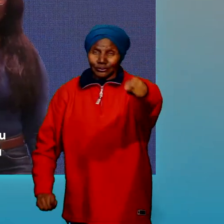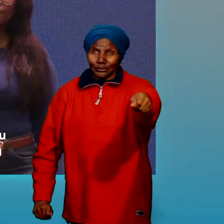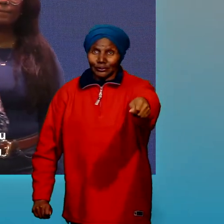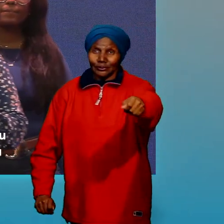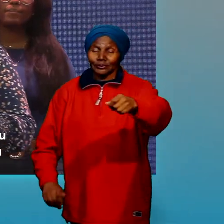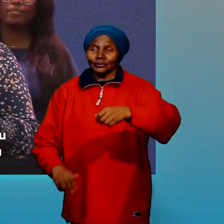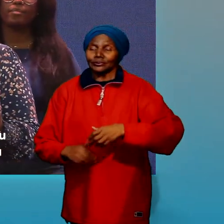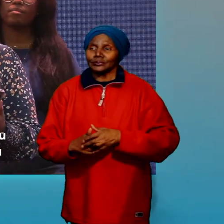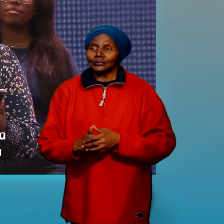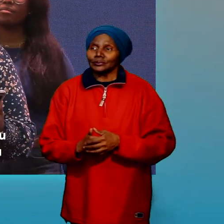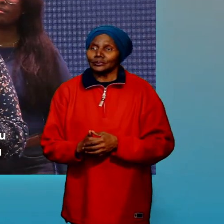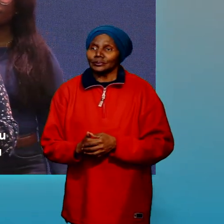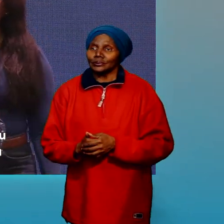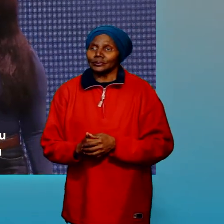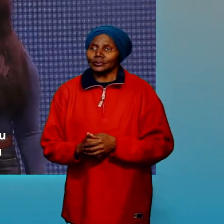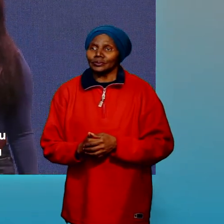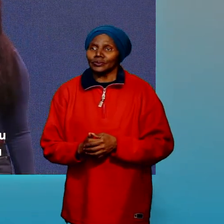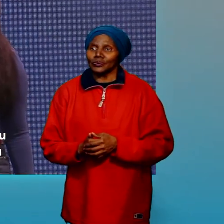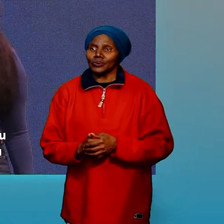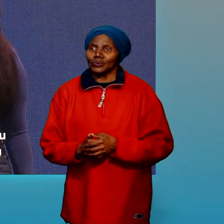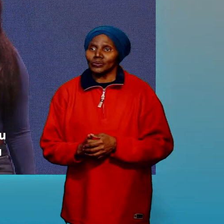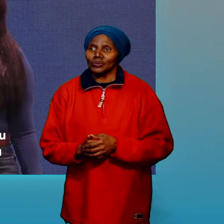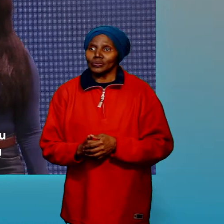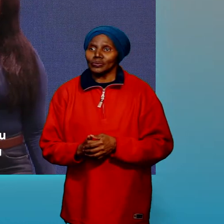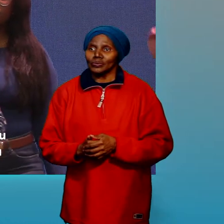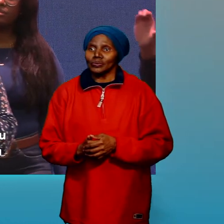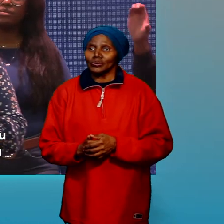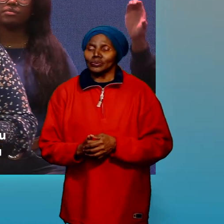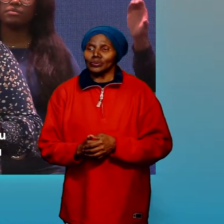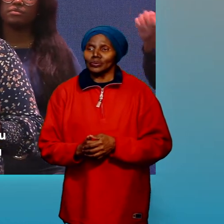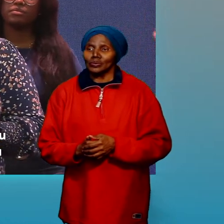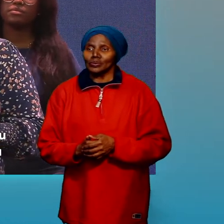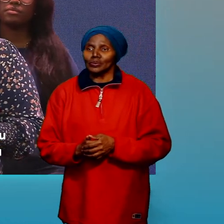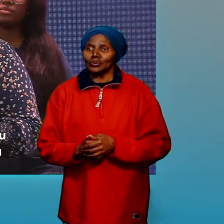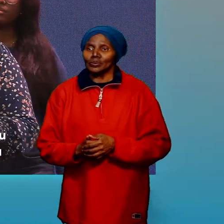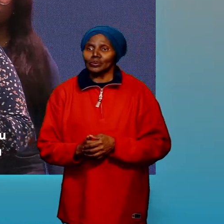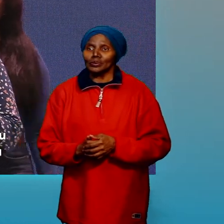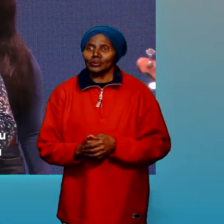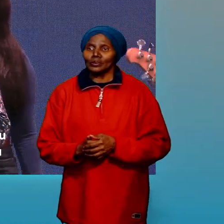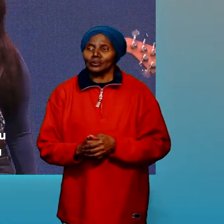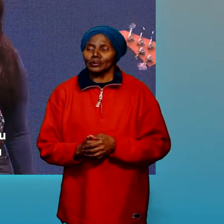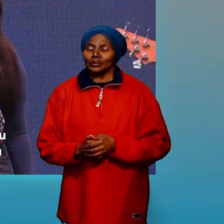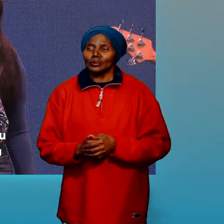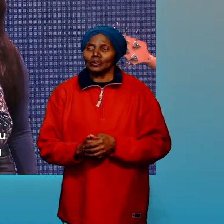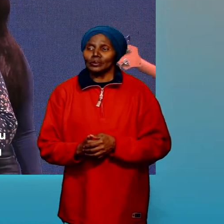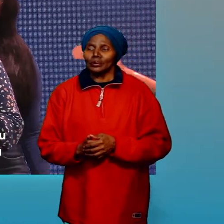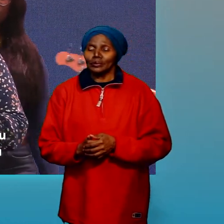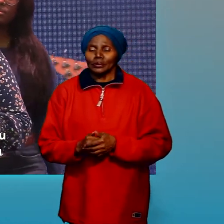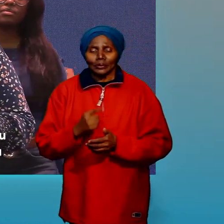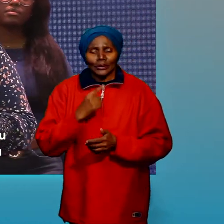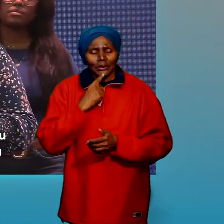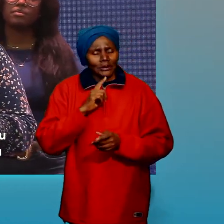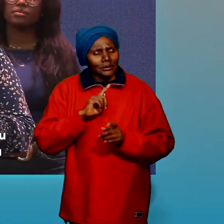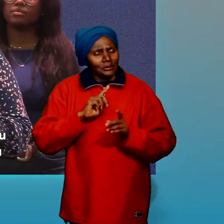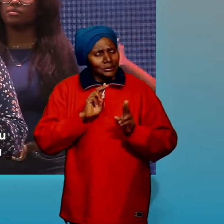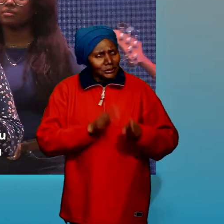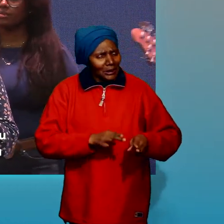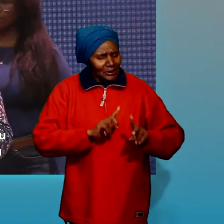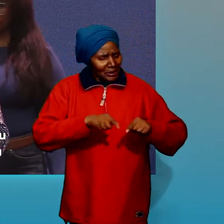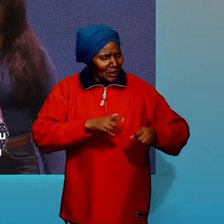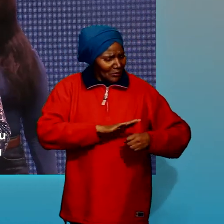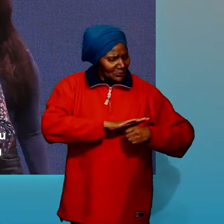the worship team to sing that kind of bridge again in a moment. But the word said, death could not hold